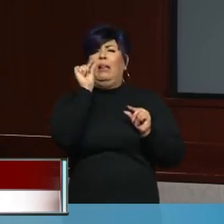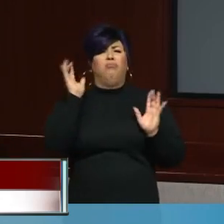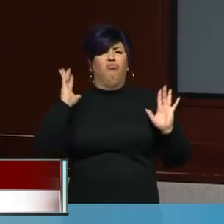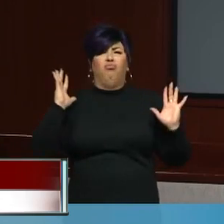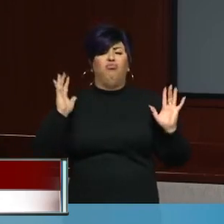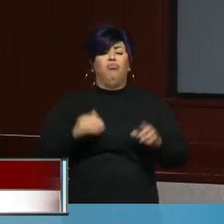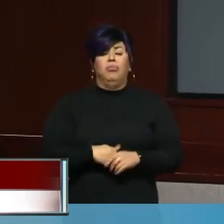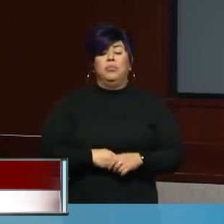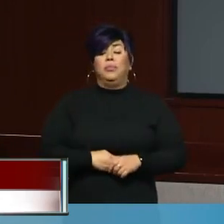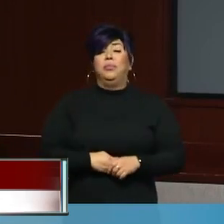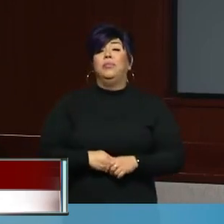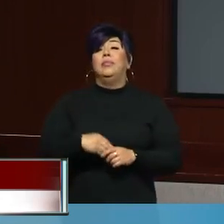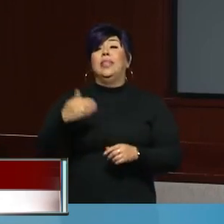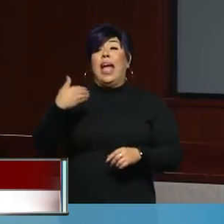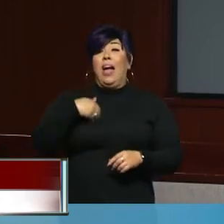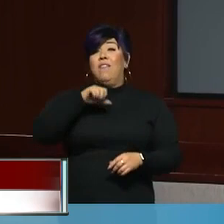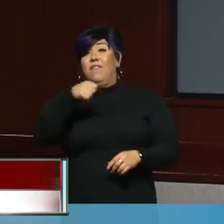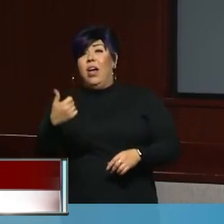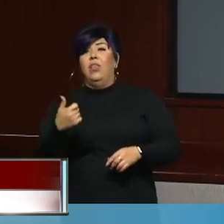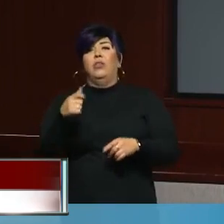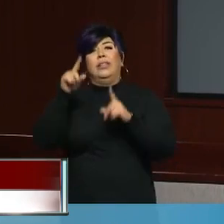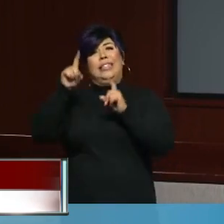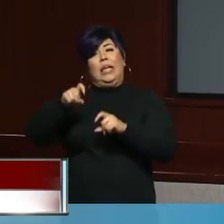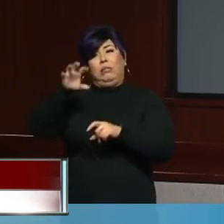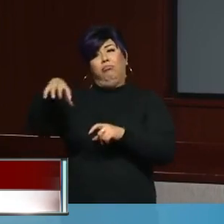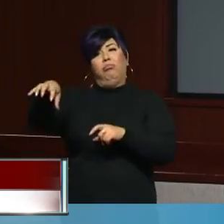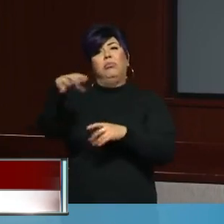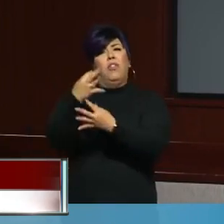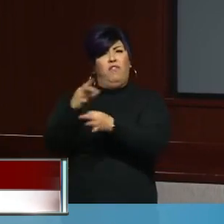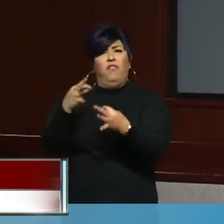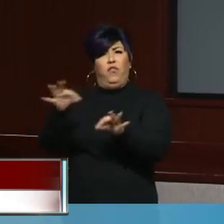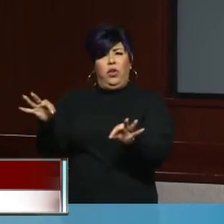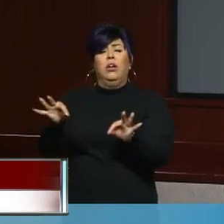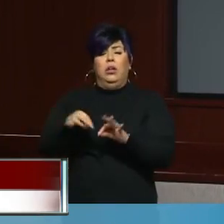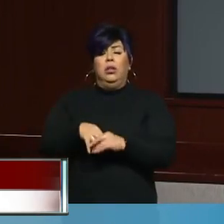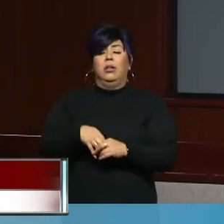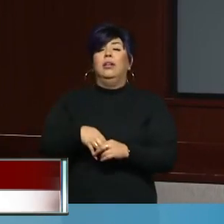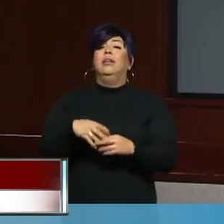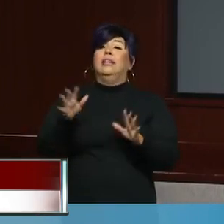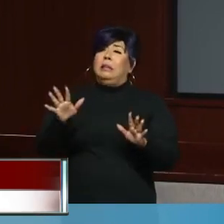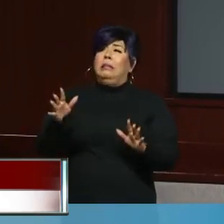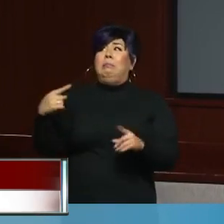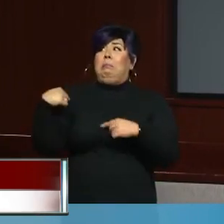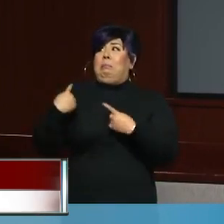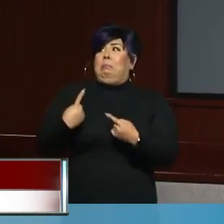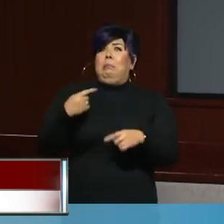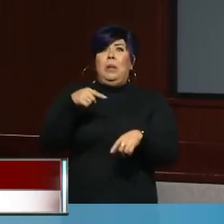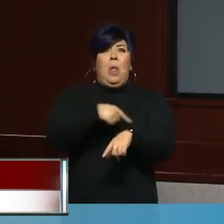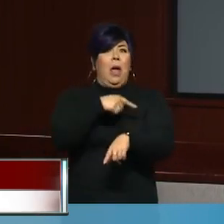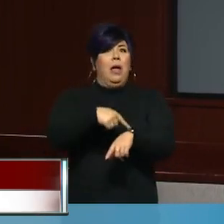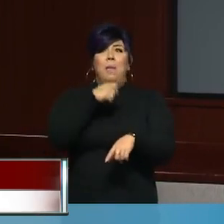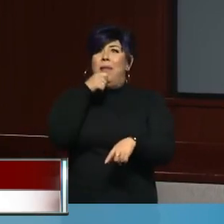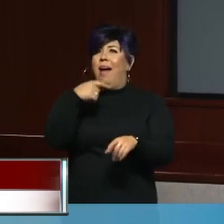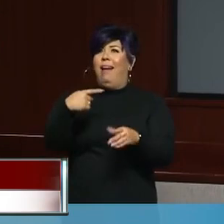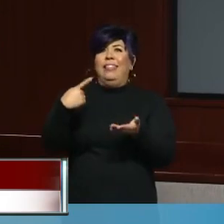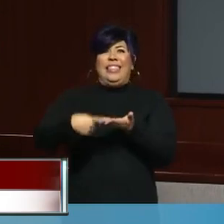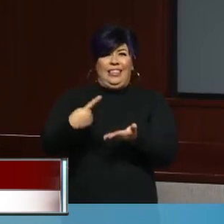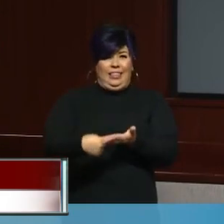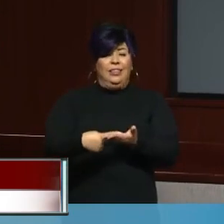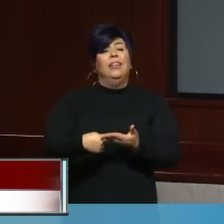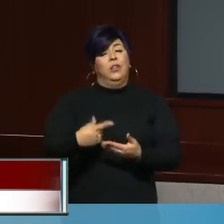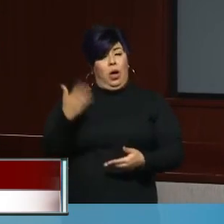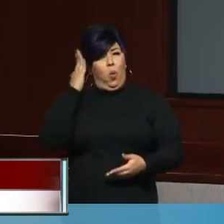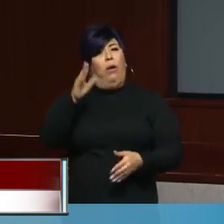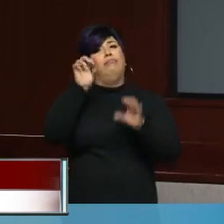also have all of our other free testing sites, and I know it's been a while since we covered these. So I'm going to go through these one